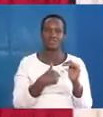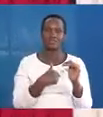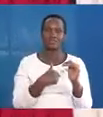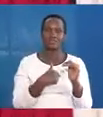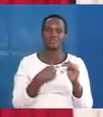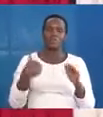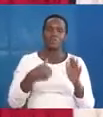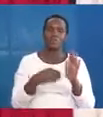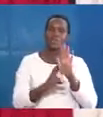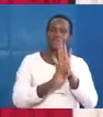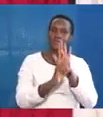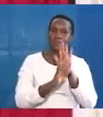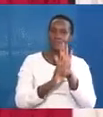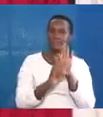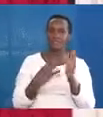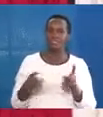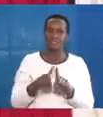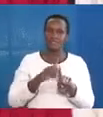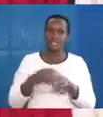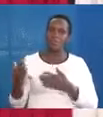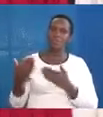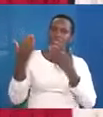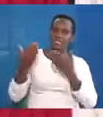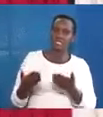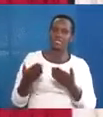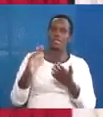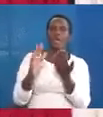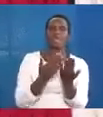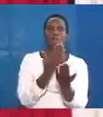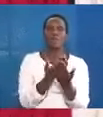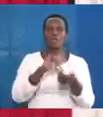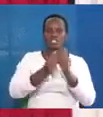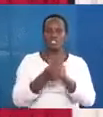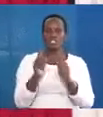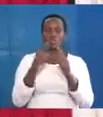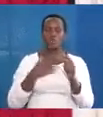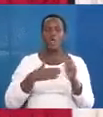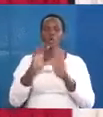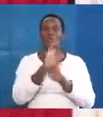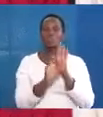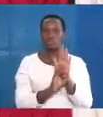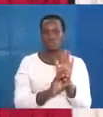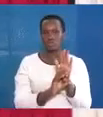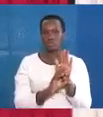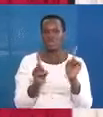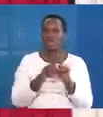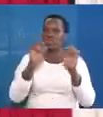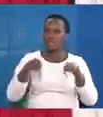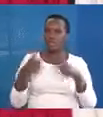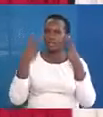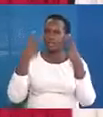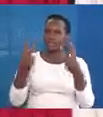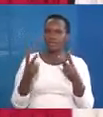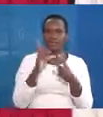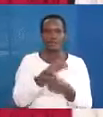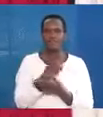and presenting the proposed changes to our constitution, as indeed we seek yours and